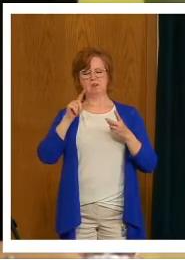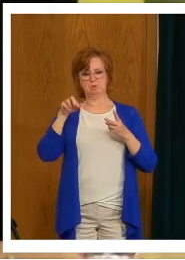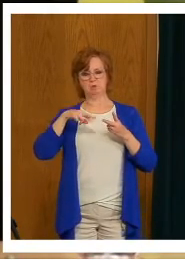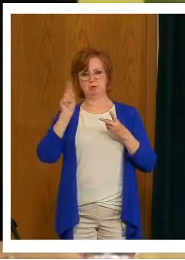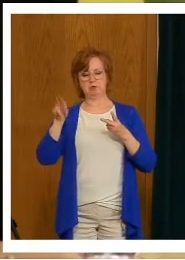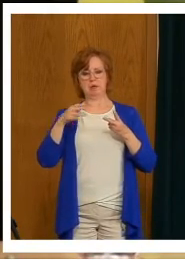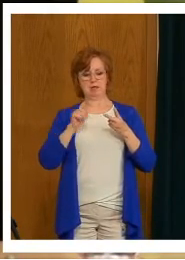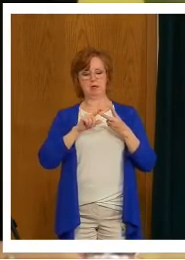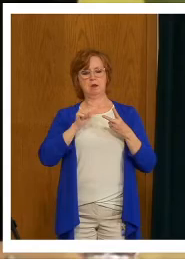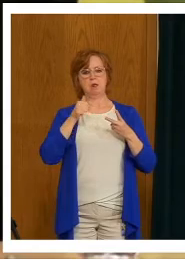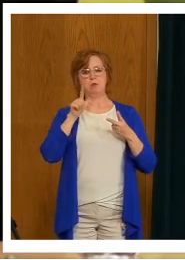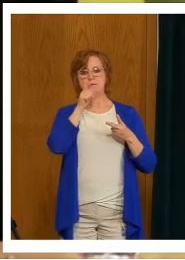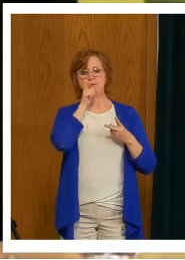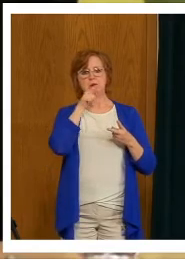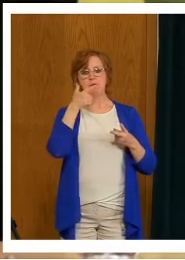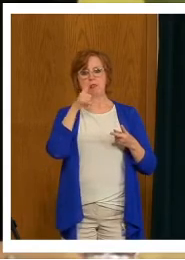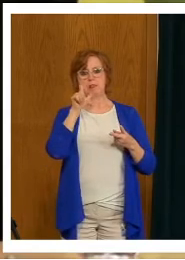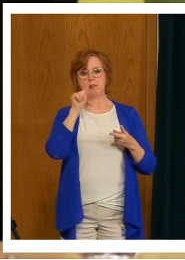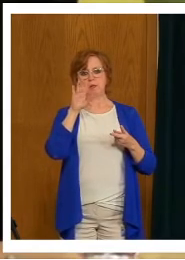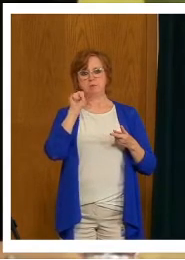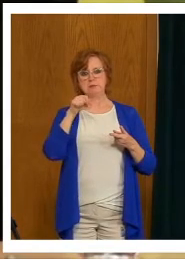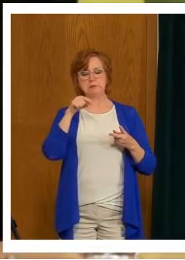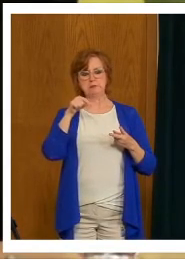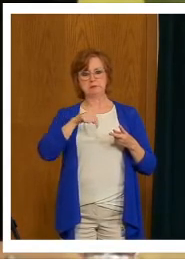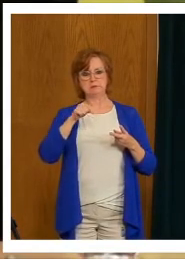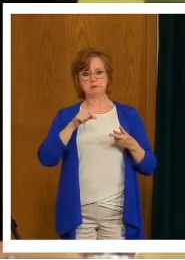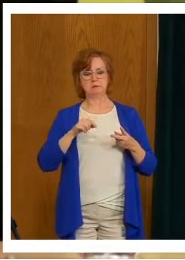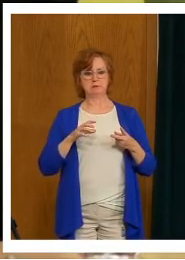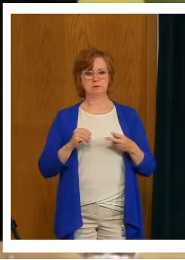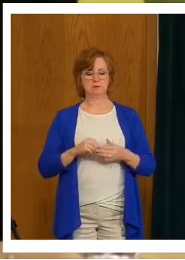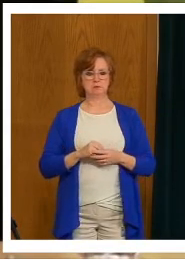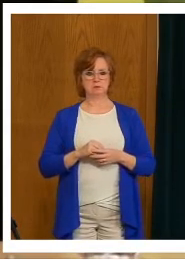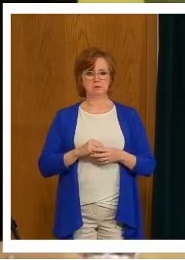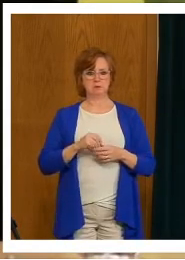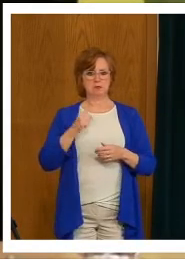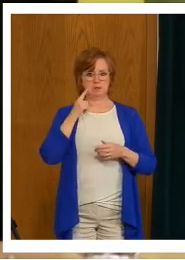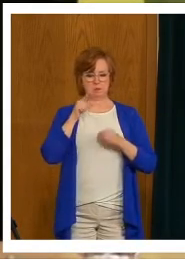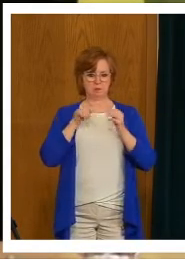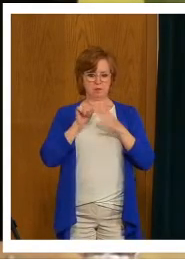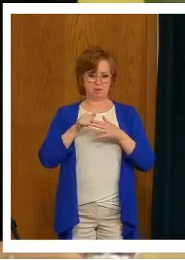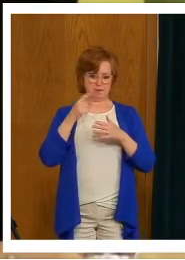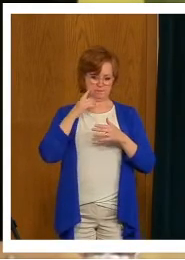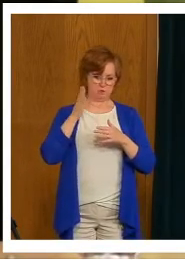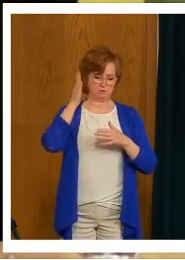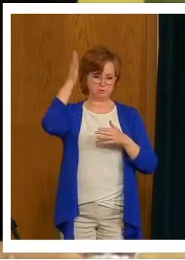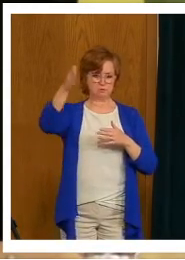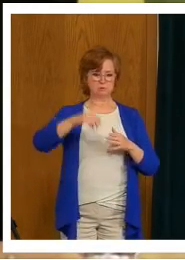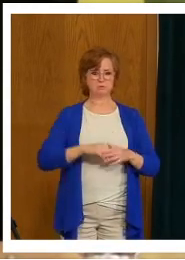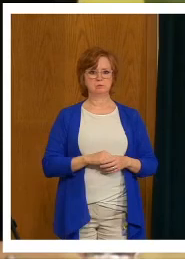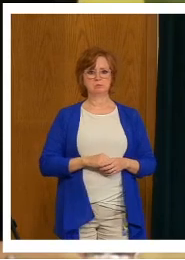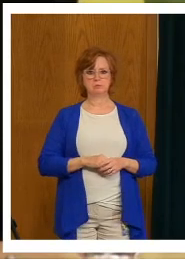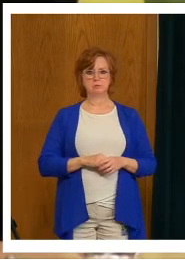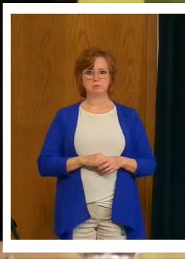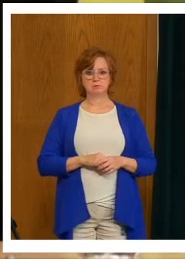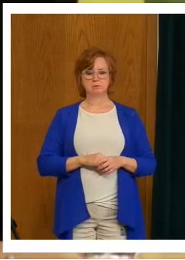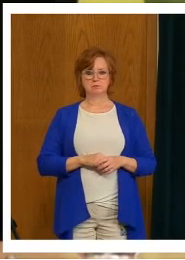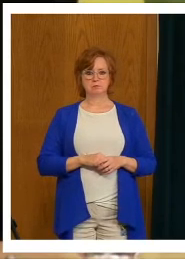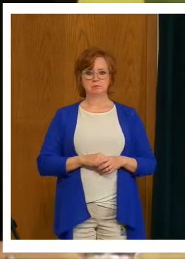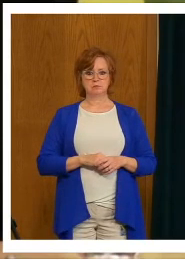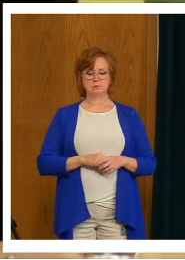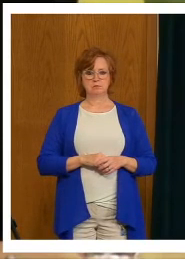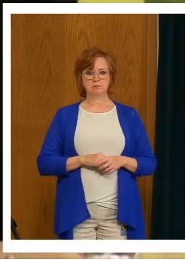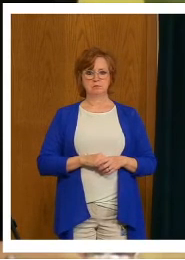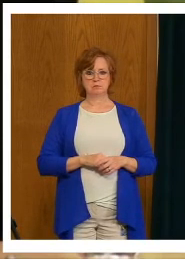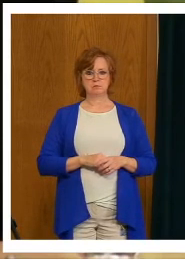lab capacity here in Saskatchewan. And how do we balance that in the years ahead? Our vaccination capability through the